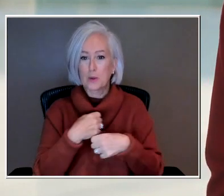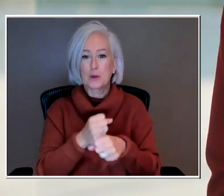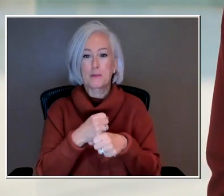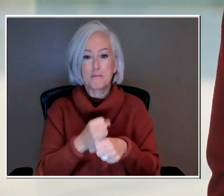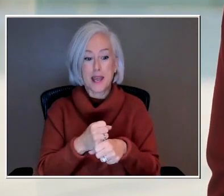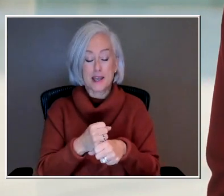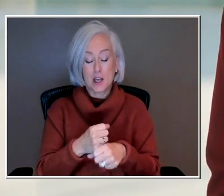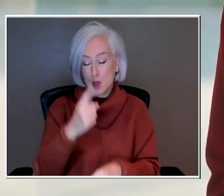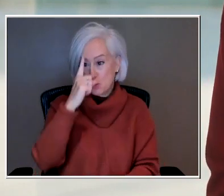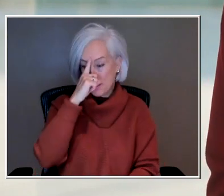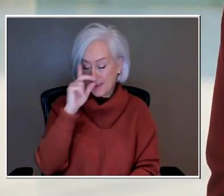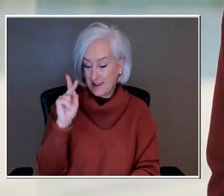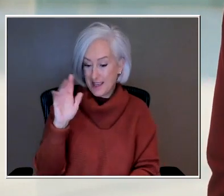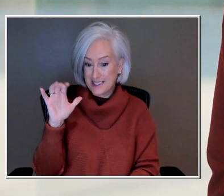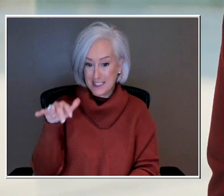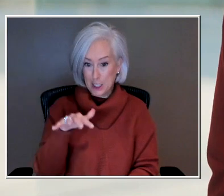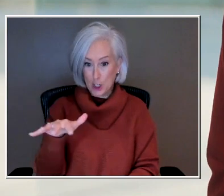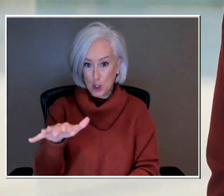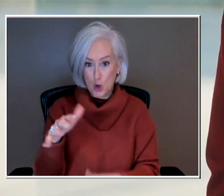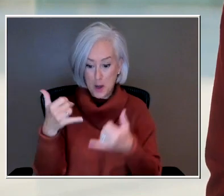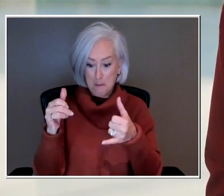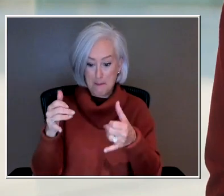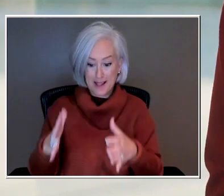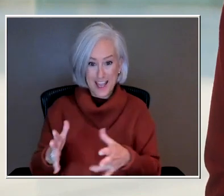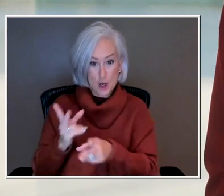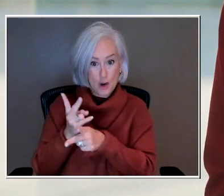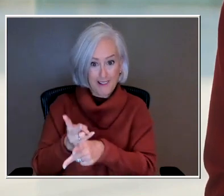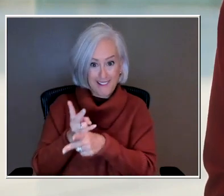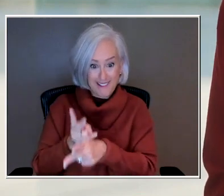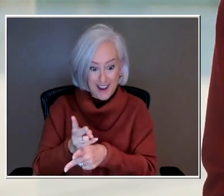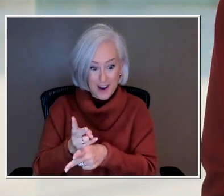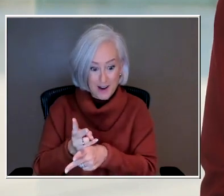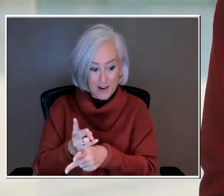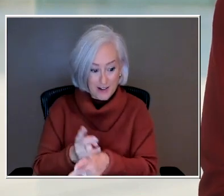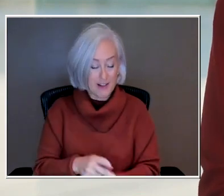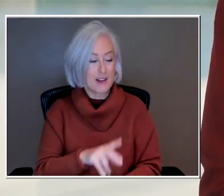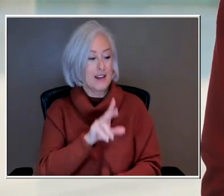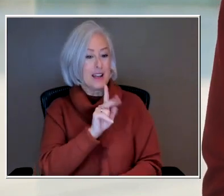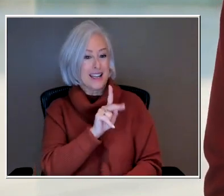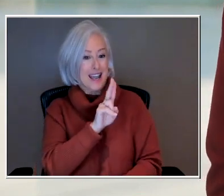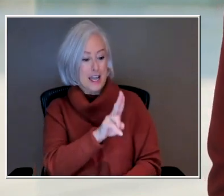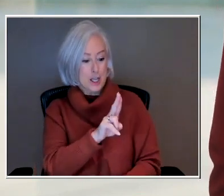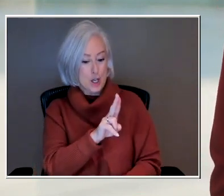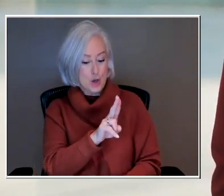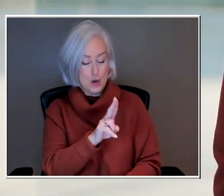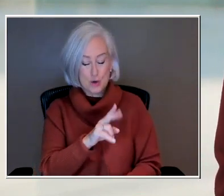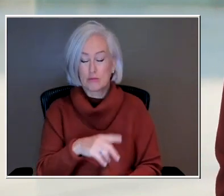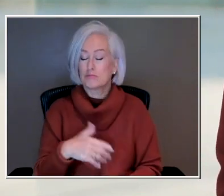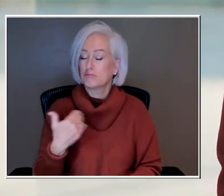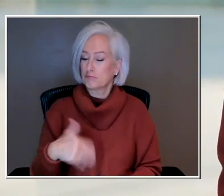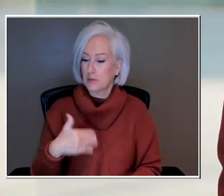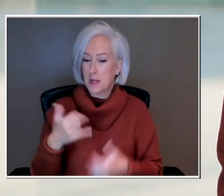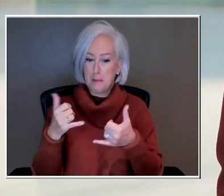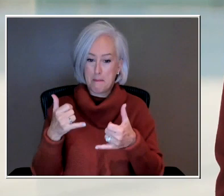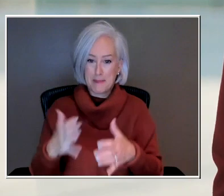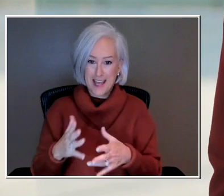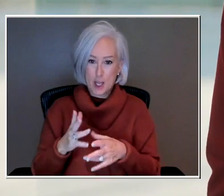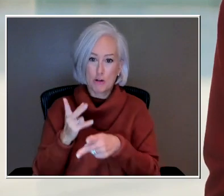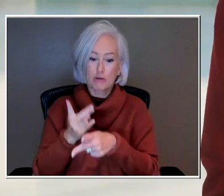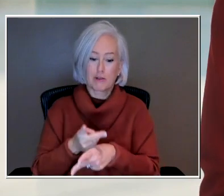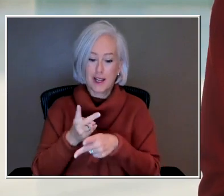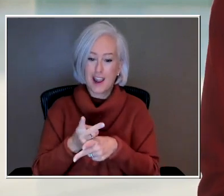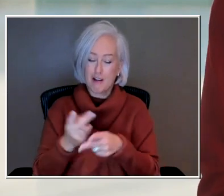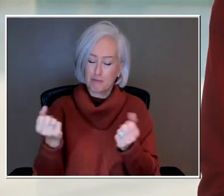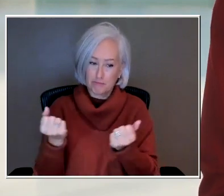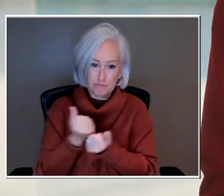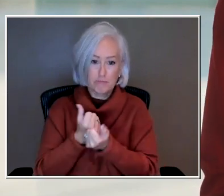Current, player care is everything. It's at the core of every decision. And one thing we know